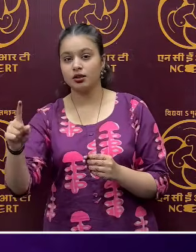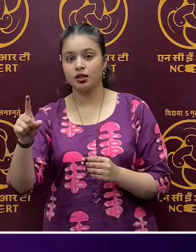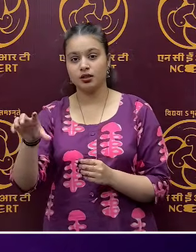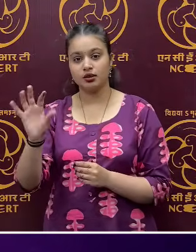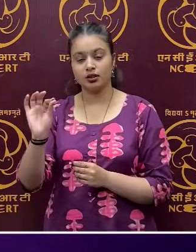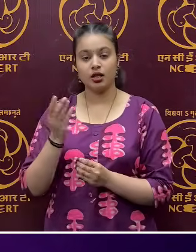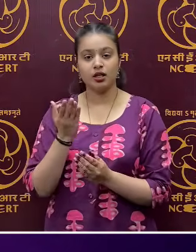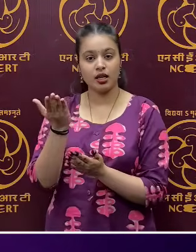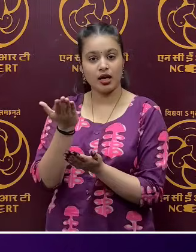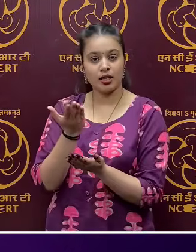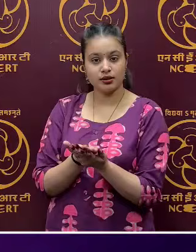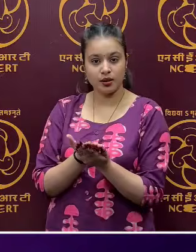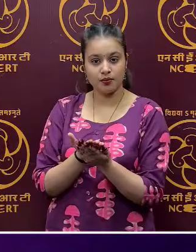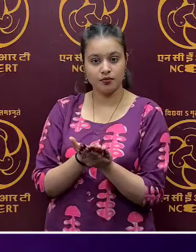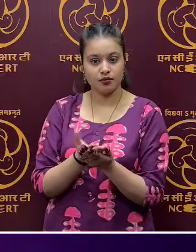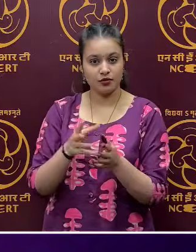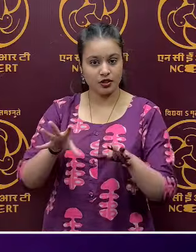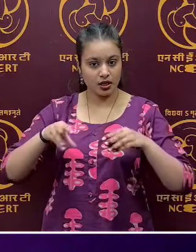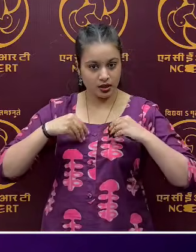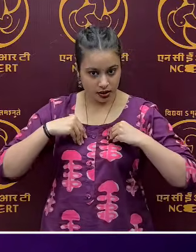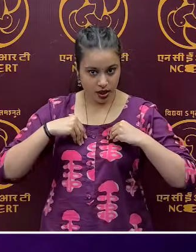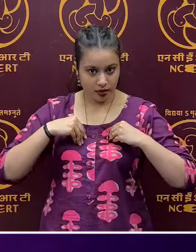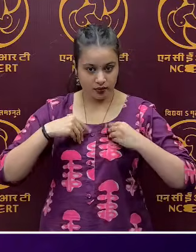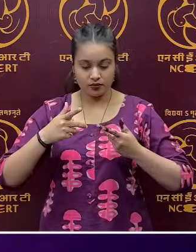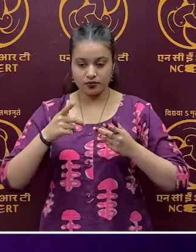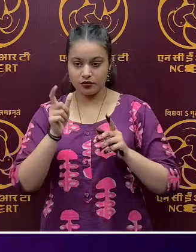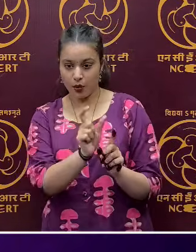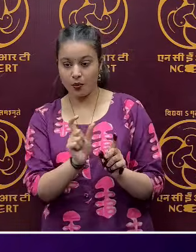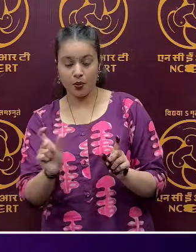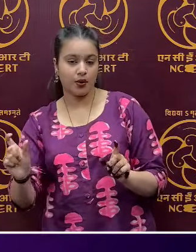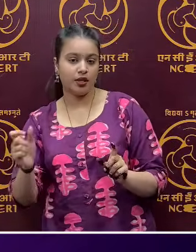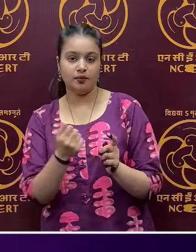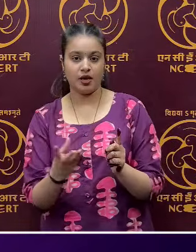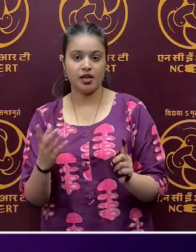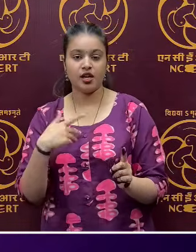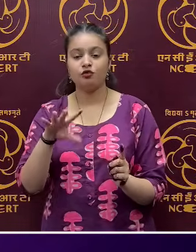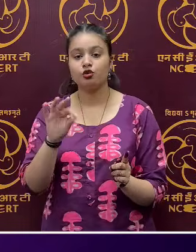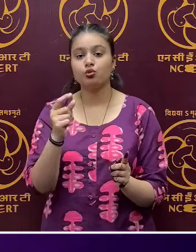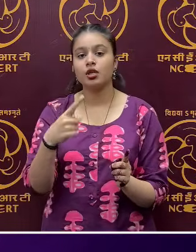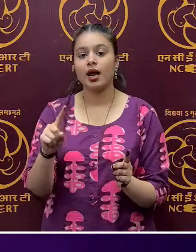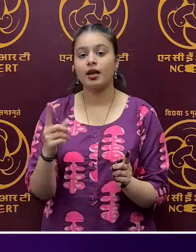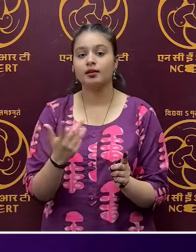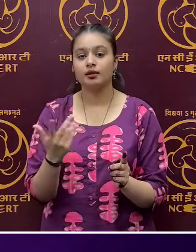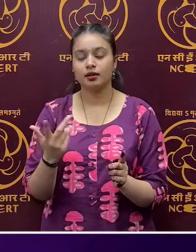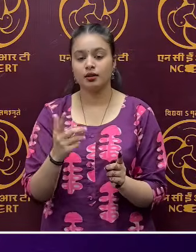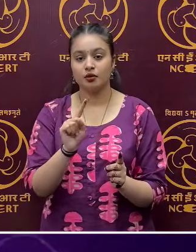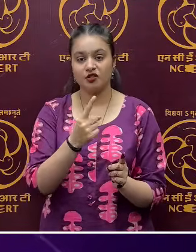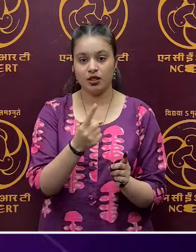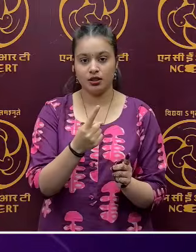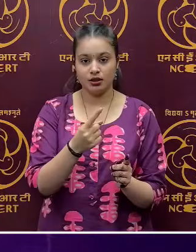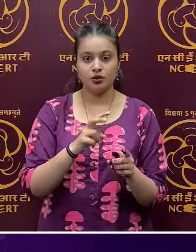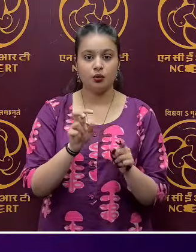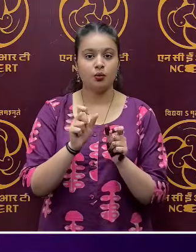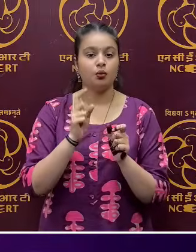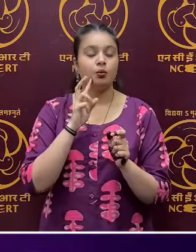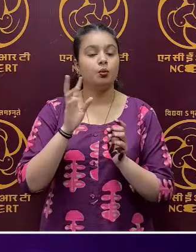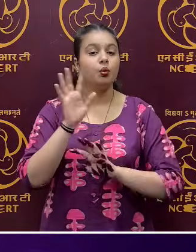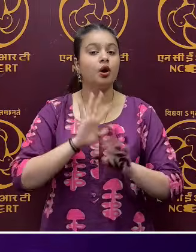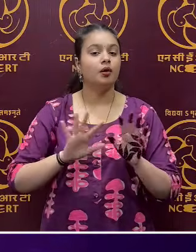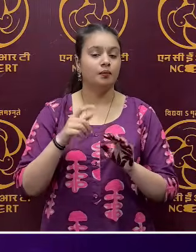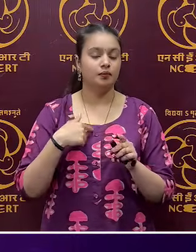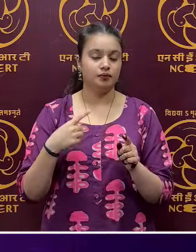accepted. Accepted, accept, accept, accept. A1. A1, because this is verb, as we said in the